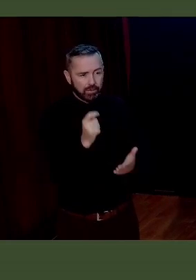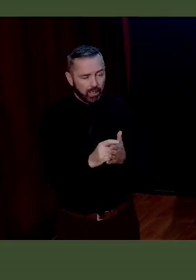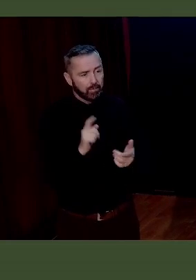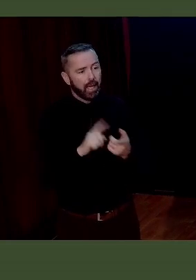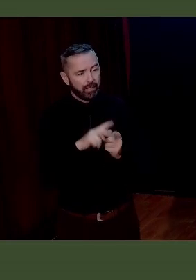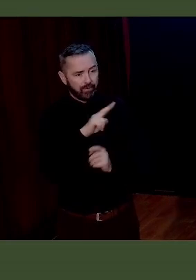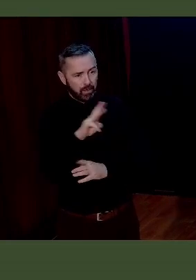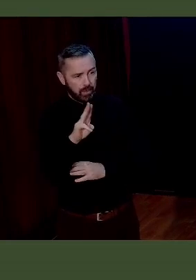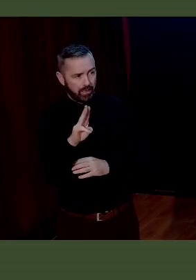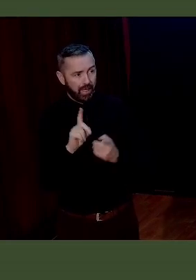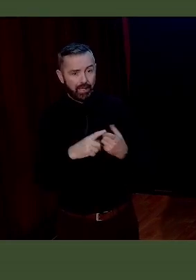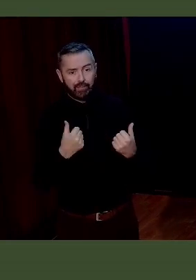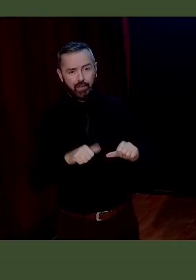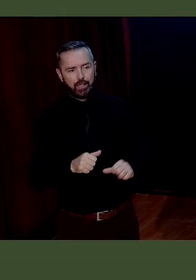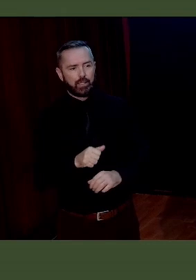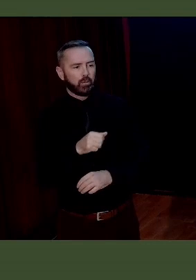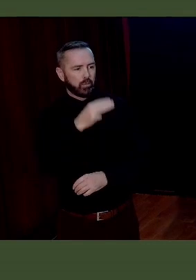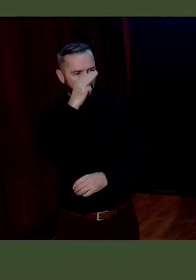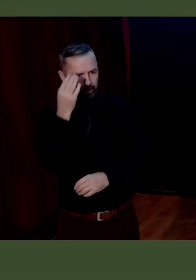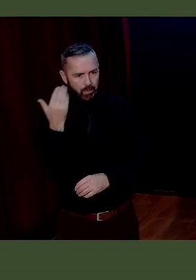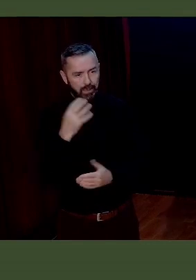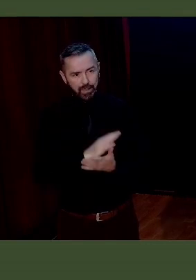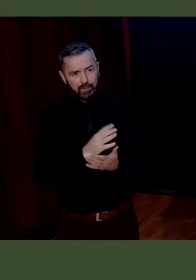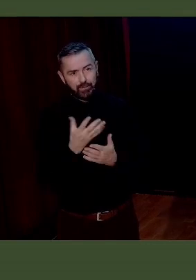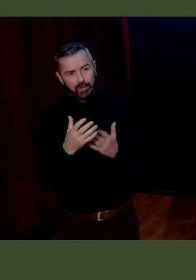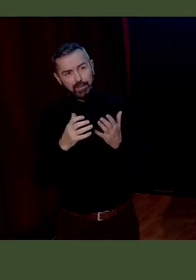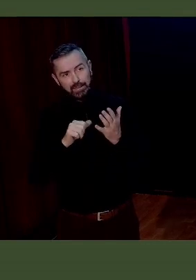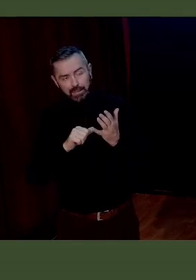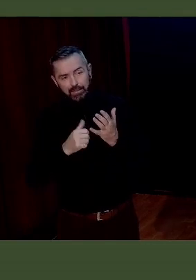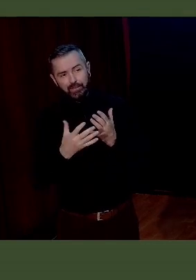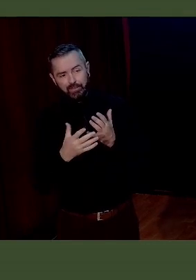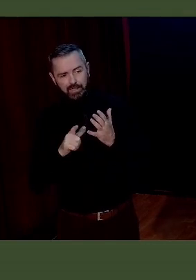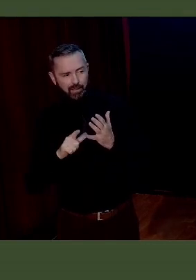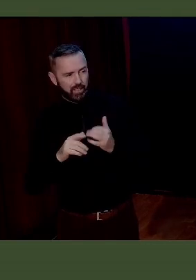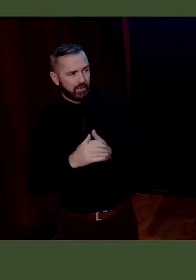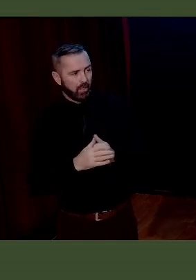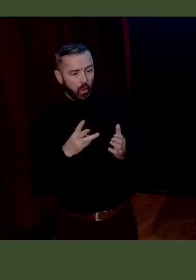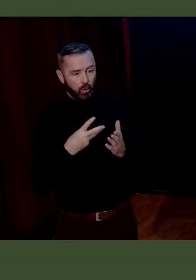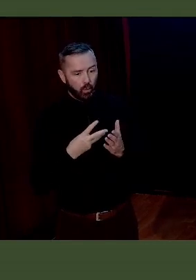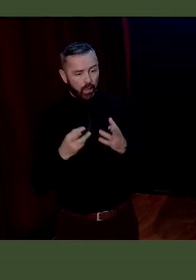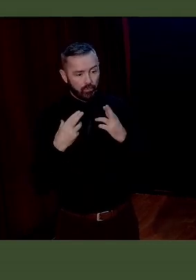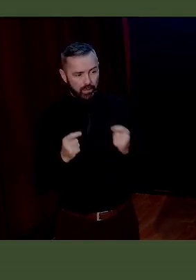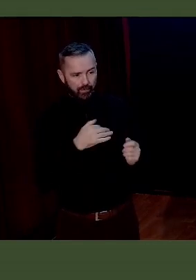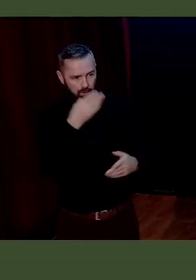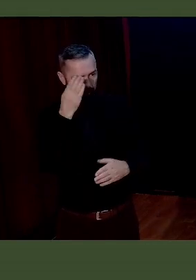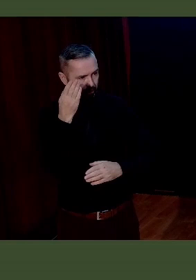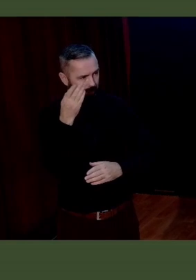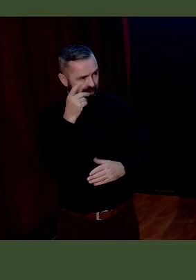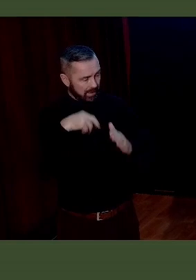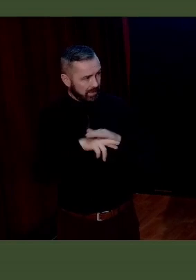vice president, and finally its president in 1956-57. On her retirement from teaching, she